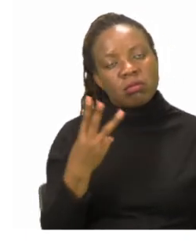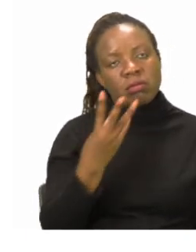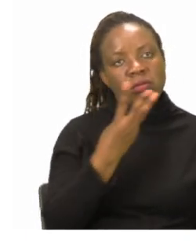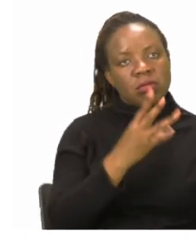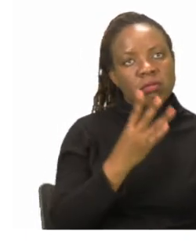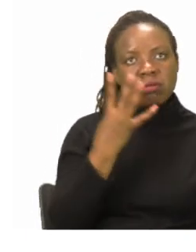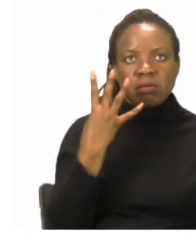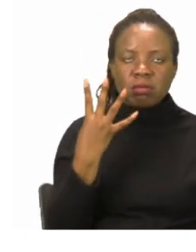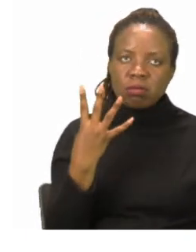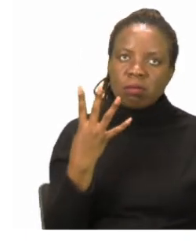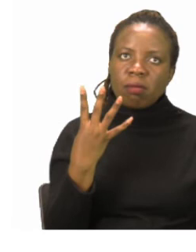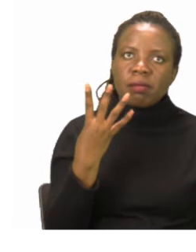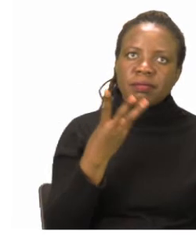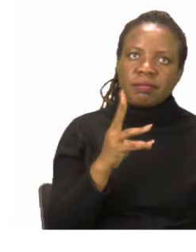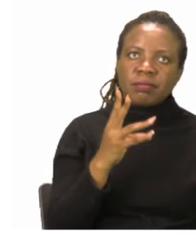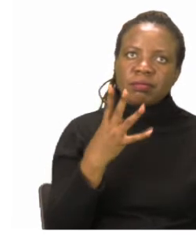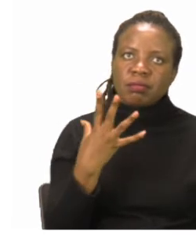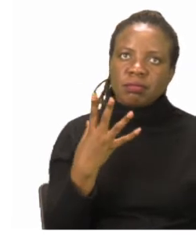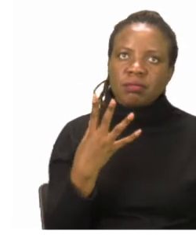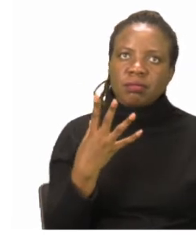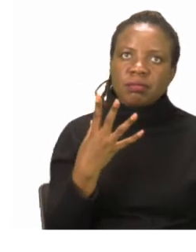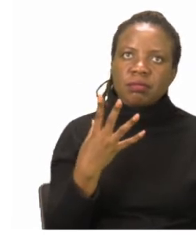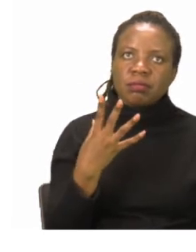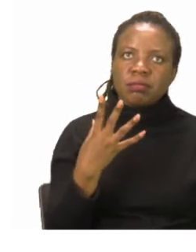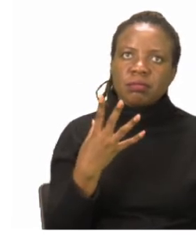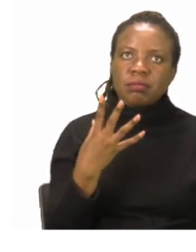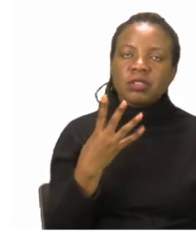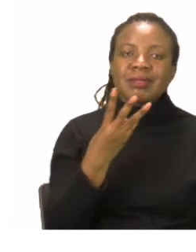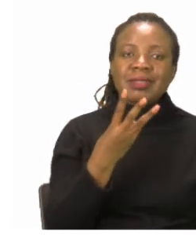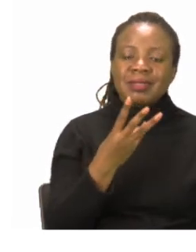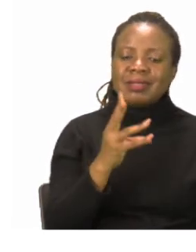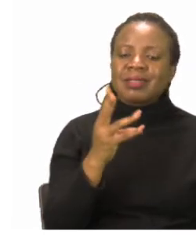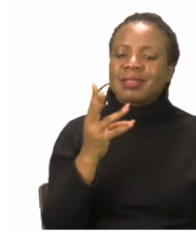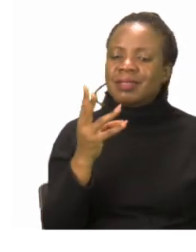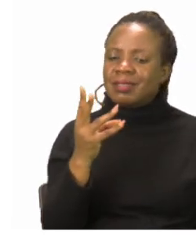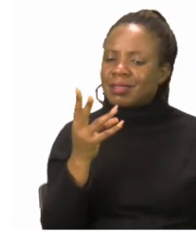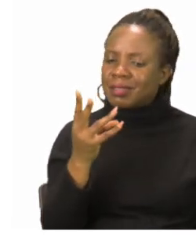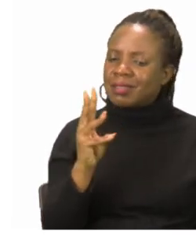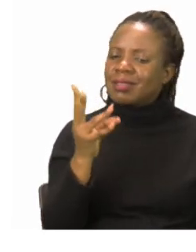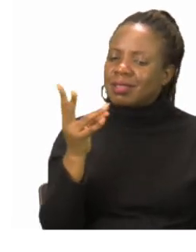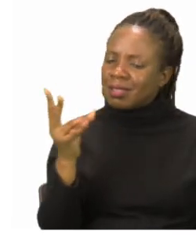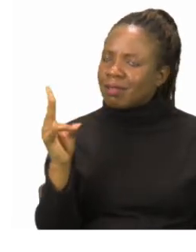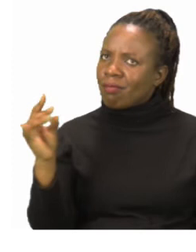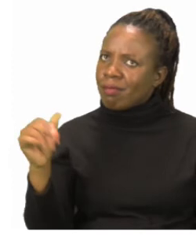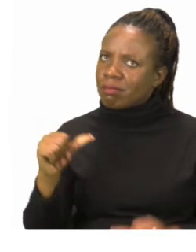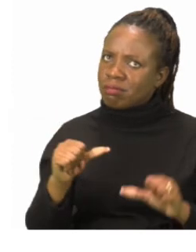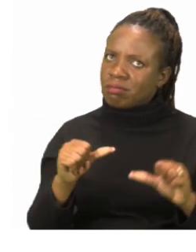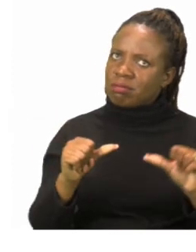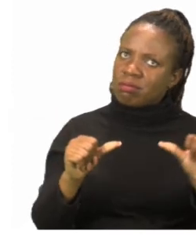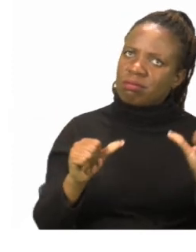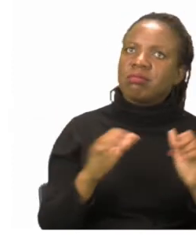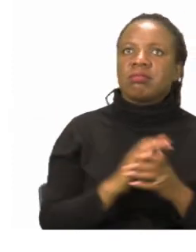63, 64, 65, and so on. Okay, so I want you to go